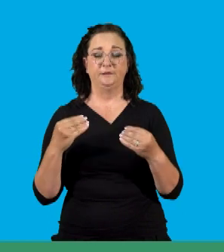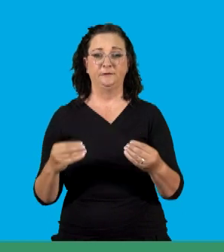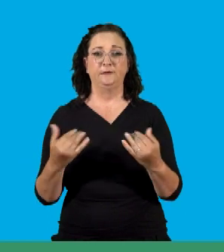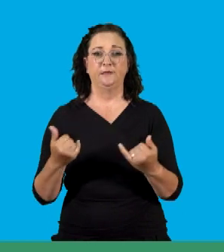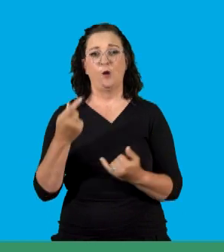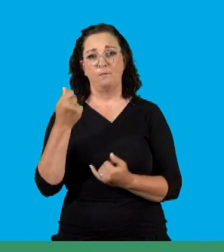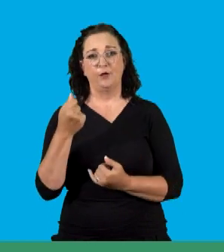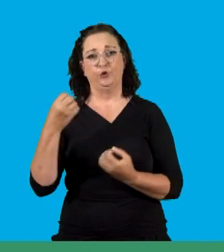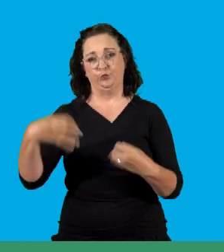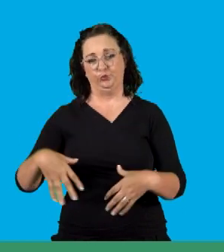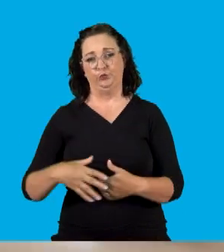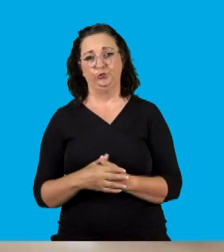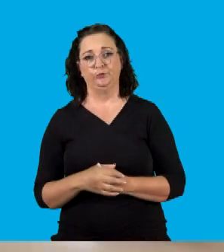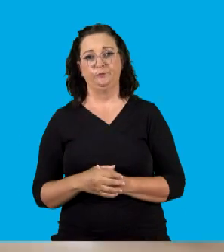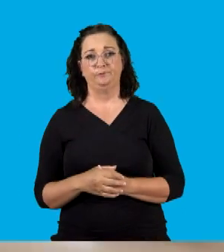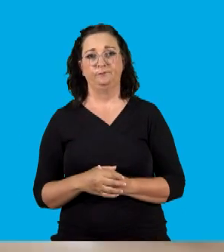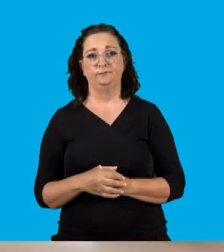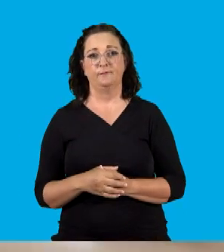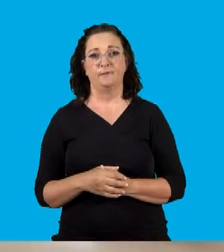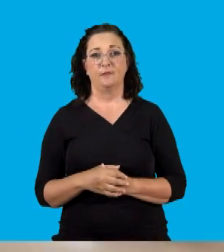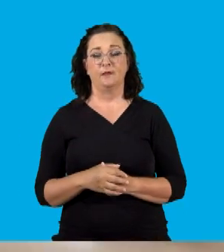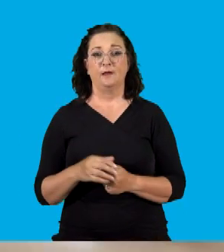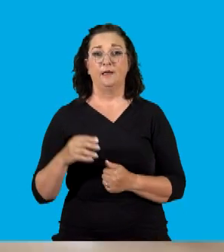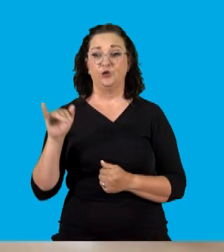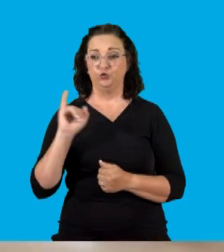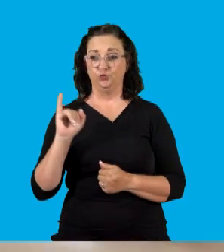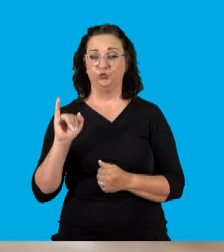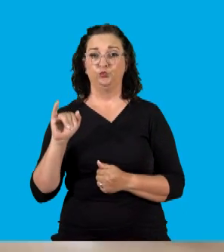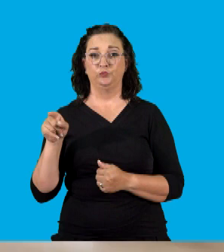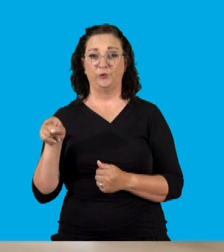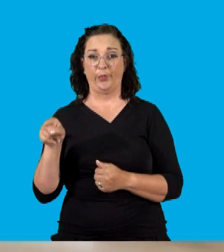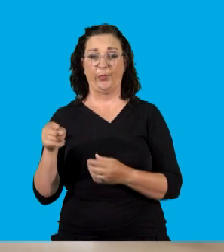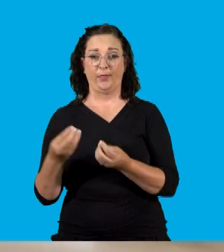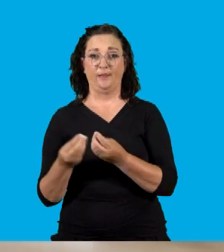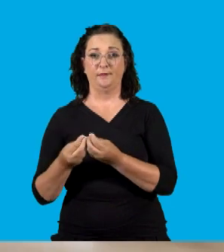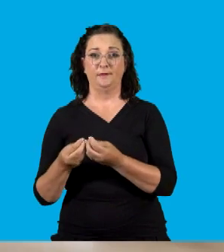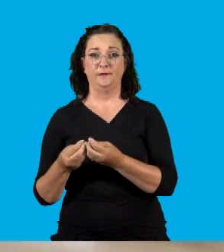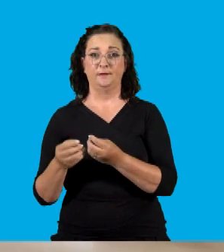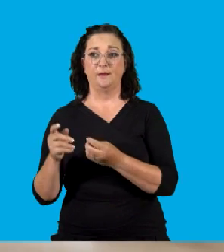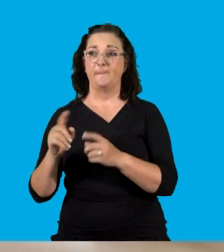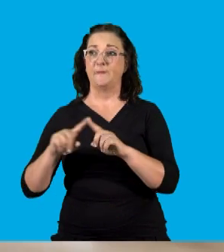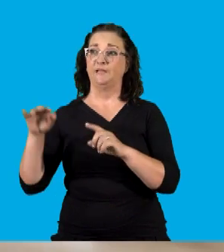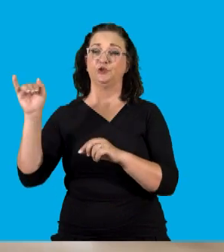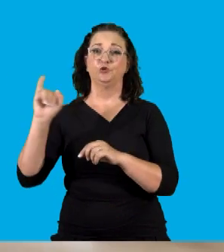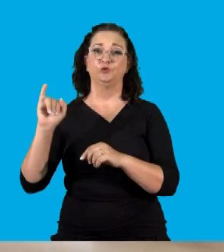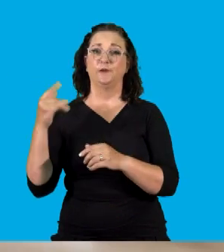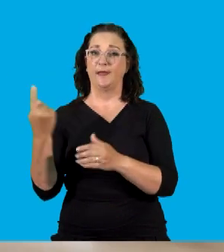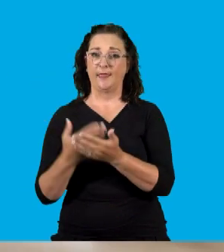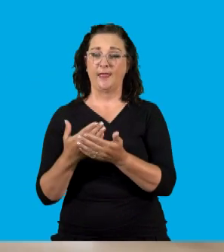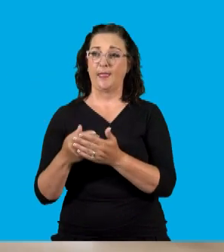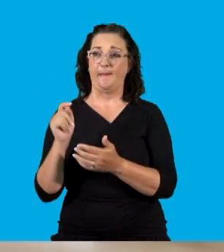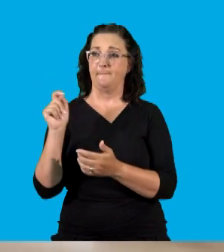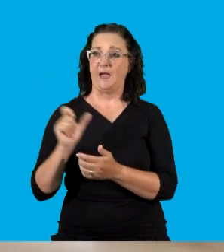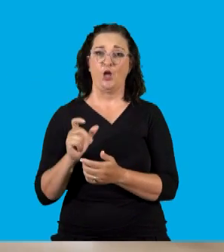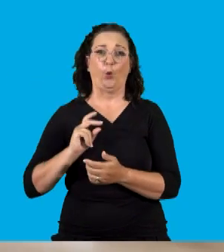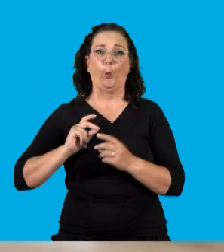the business will do what? Will lose profits, because even if they have insured those stolen goods, the insurance does not just